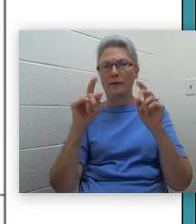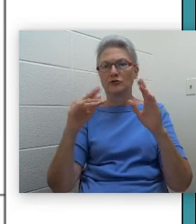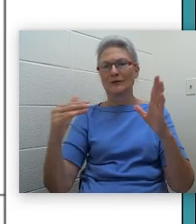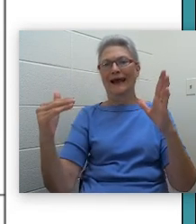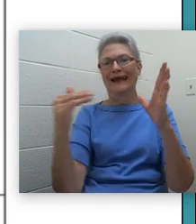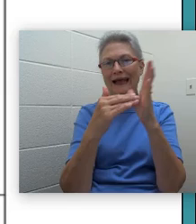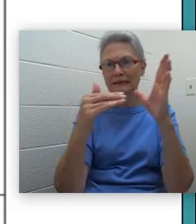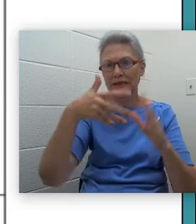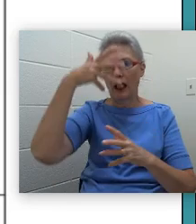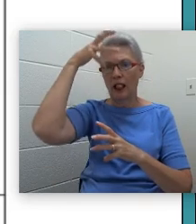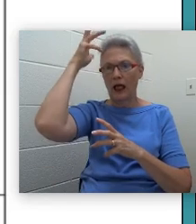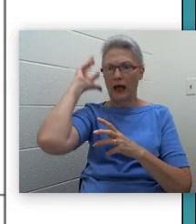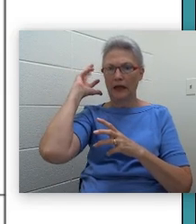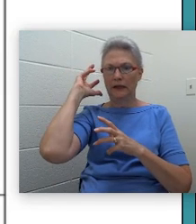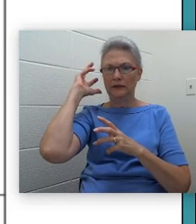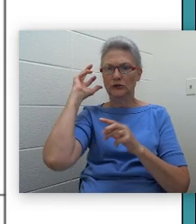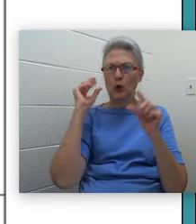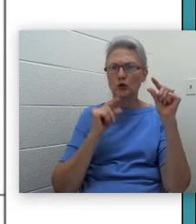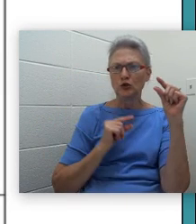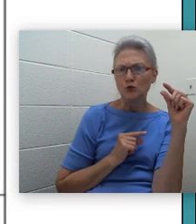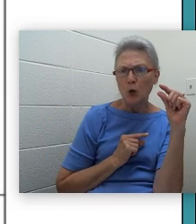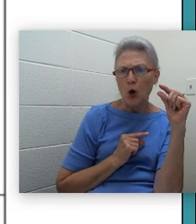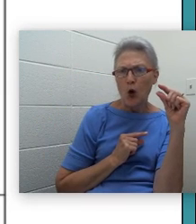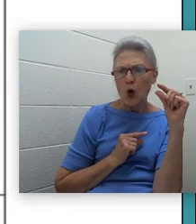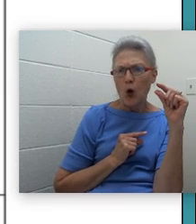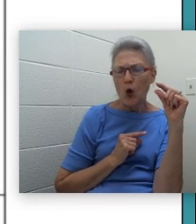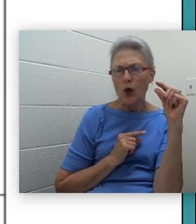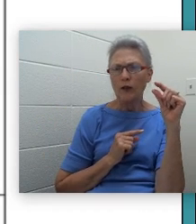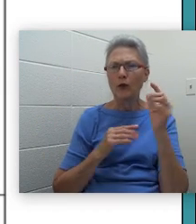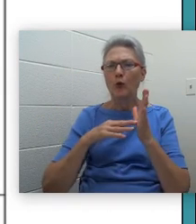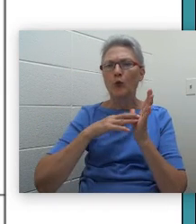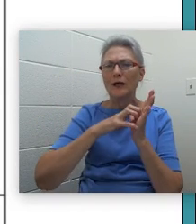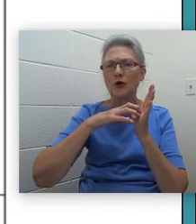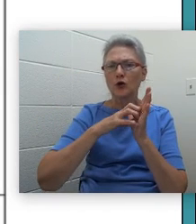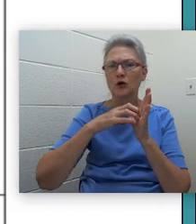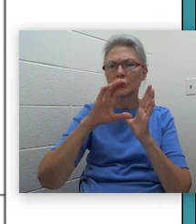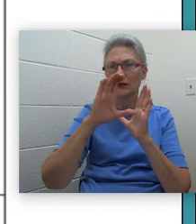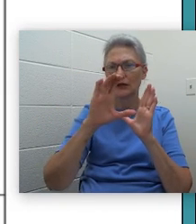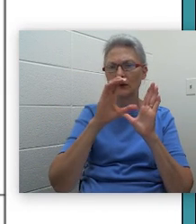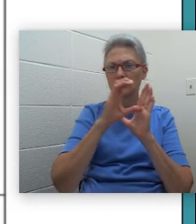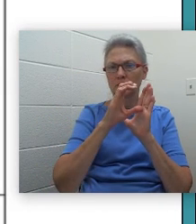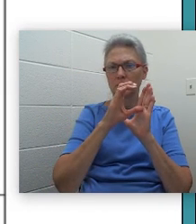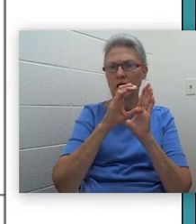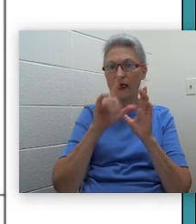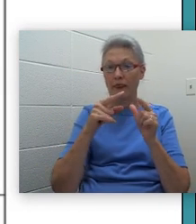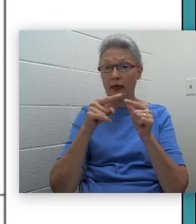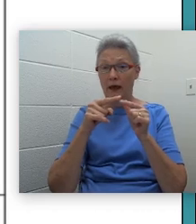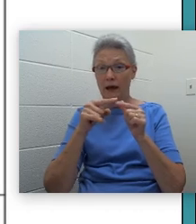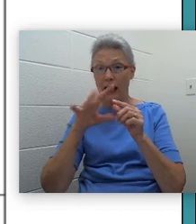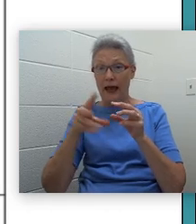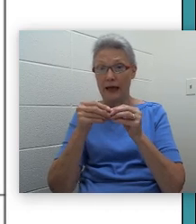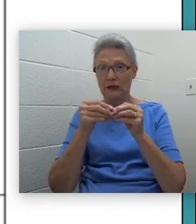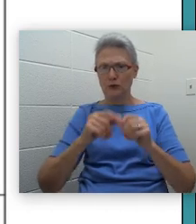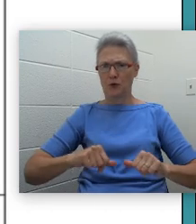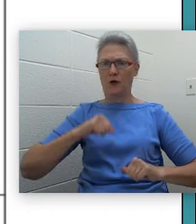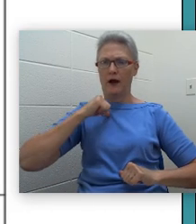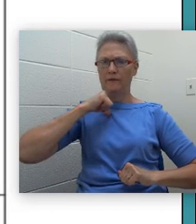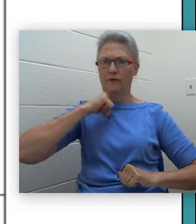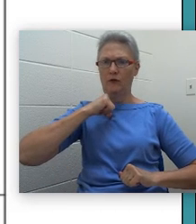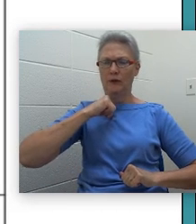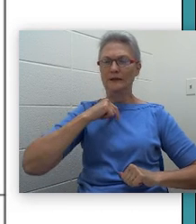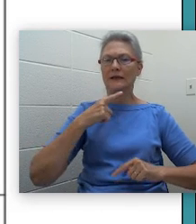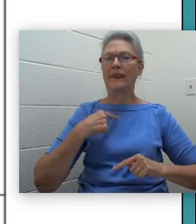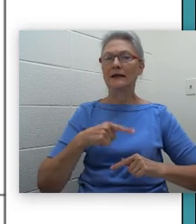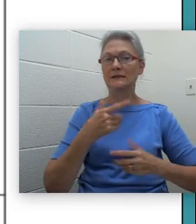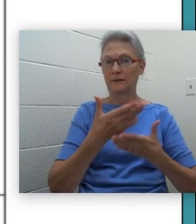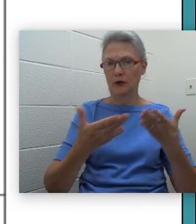a lion. So in this case, he's the smaller, weaker character. I then added he was prideful because that's a